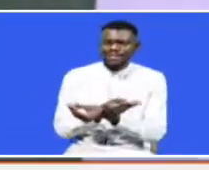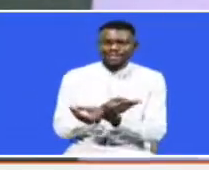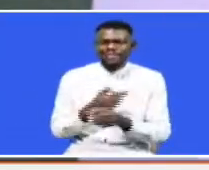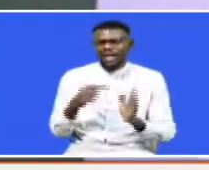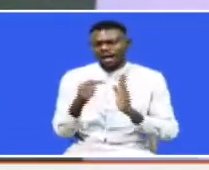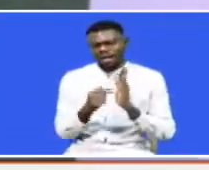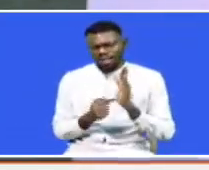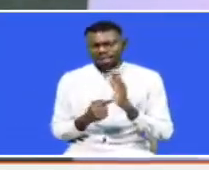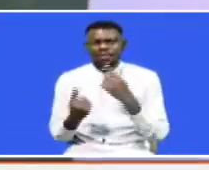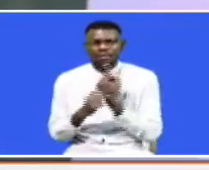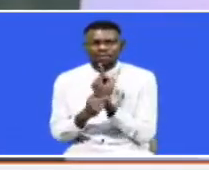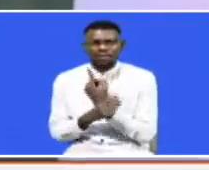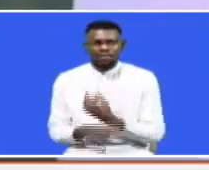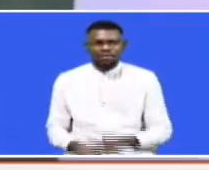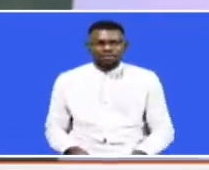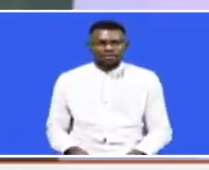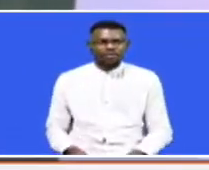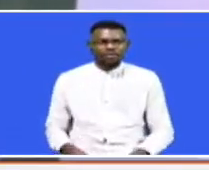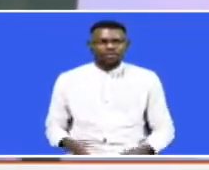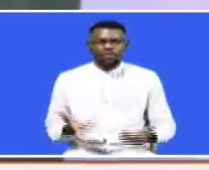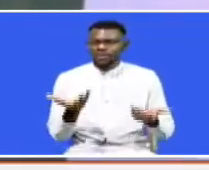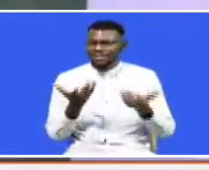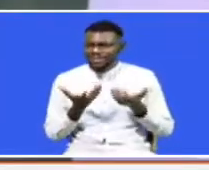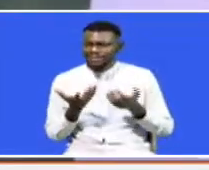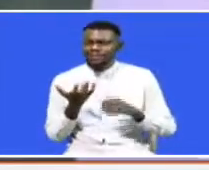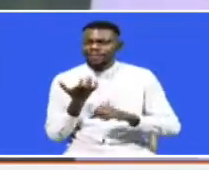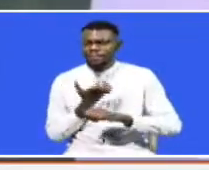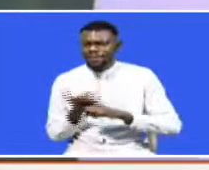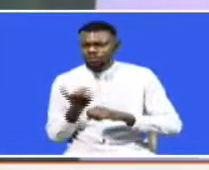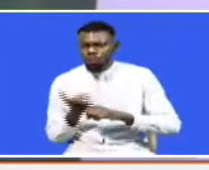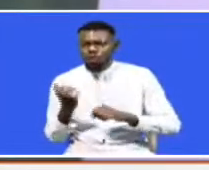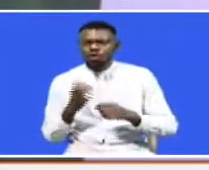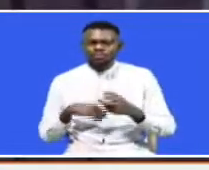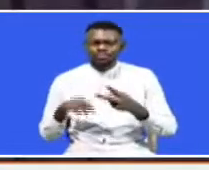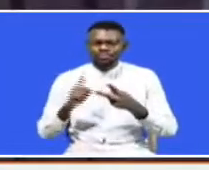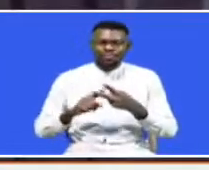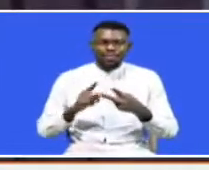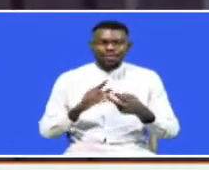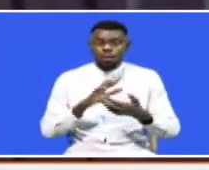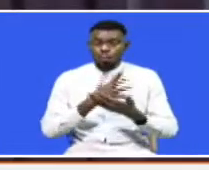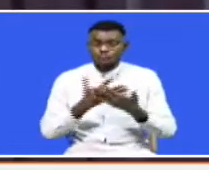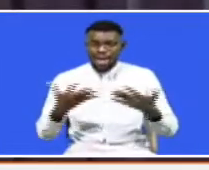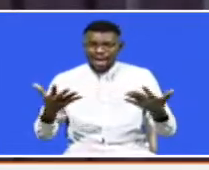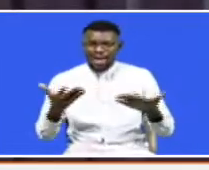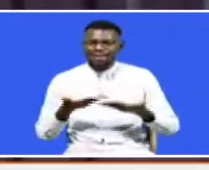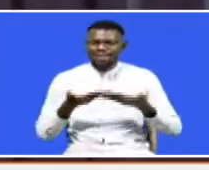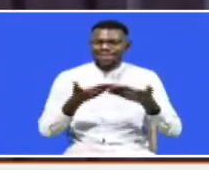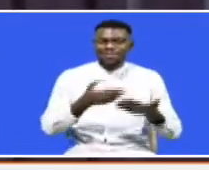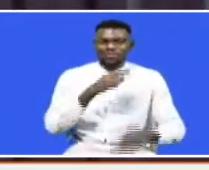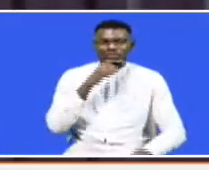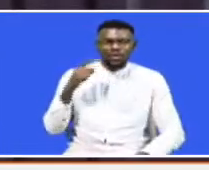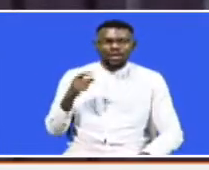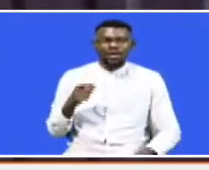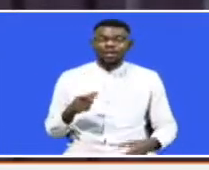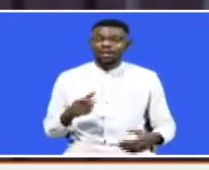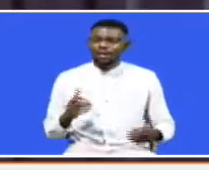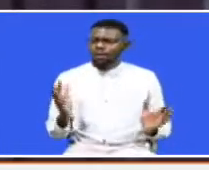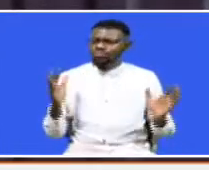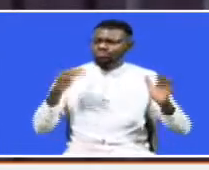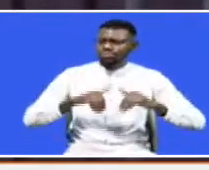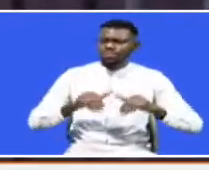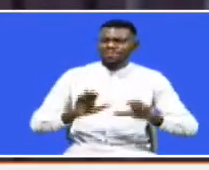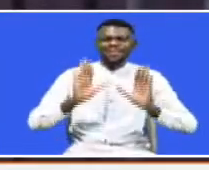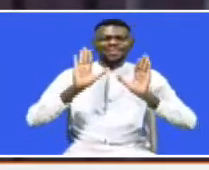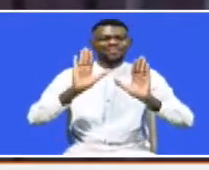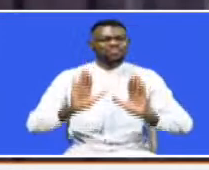beds together with the wire mesh and the shade nets to dry our coffee. We are sitting here because this matter is very important to us